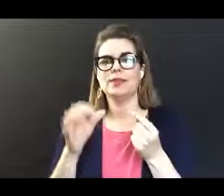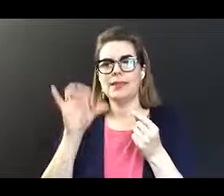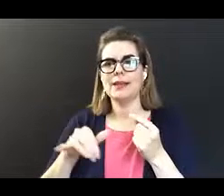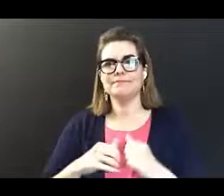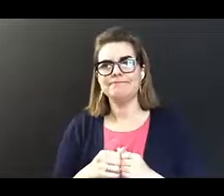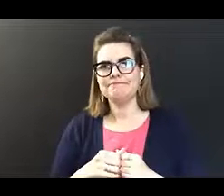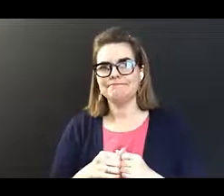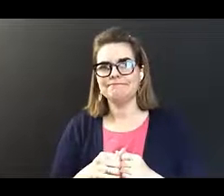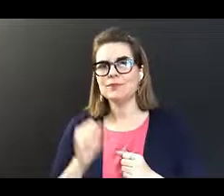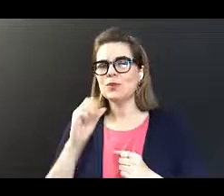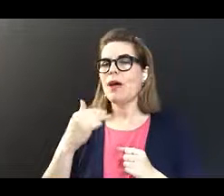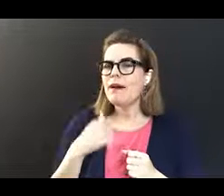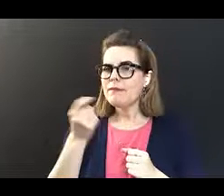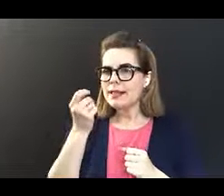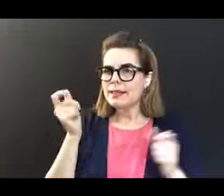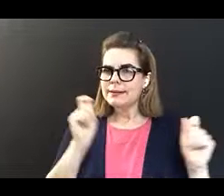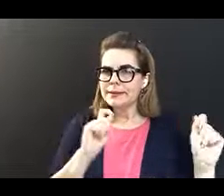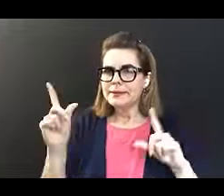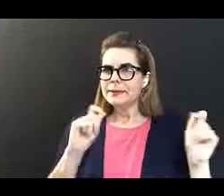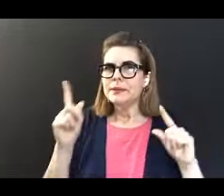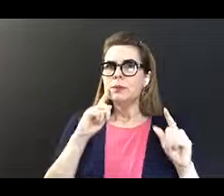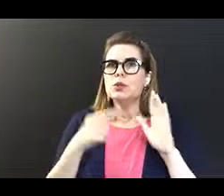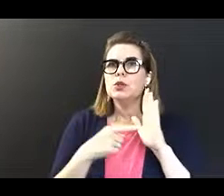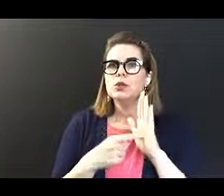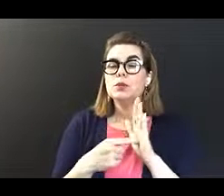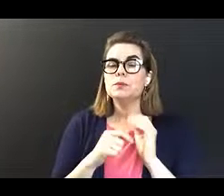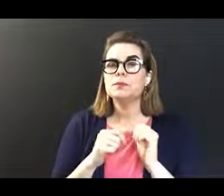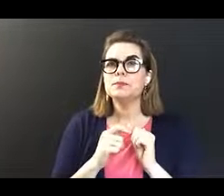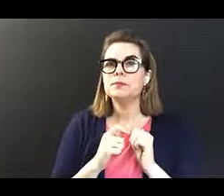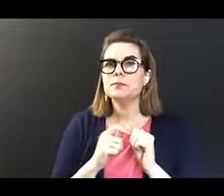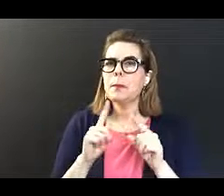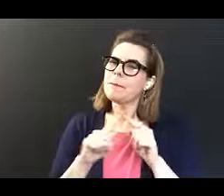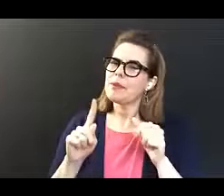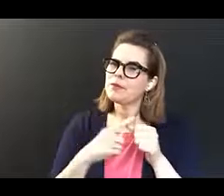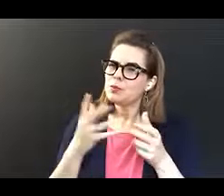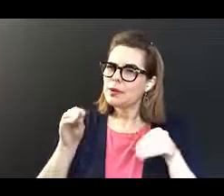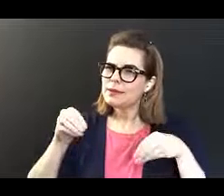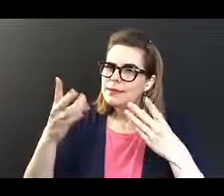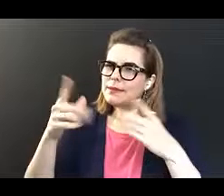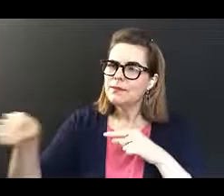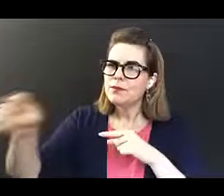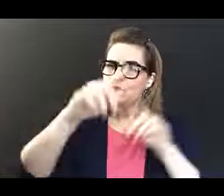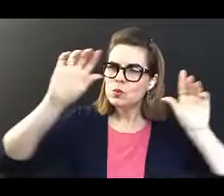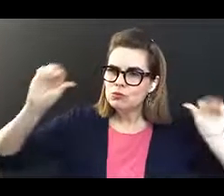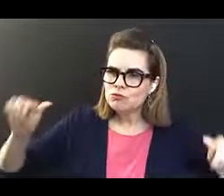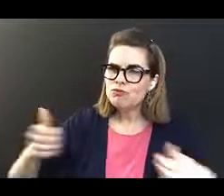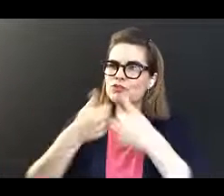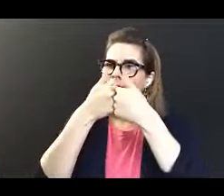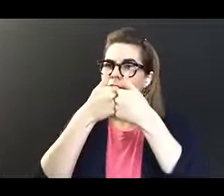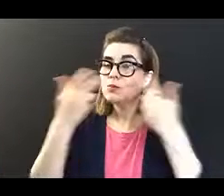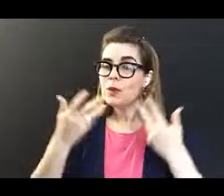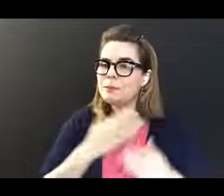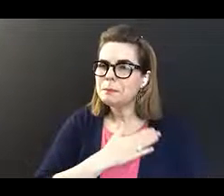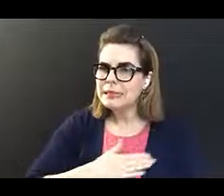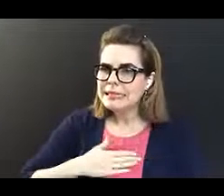there's a little presentation I'm going to do. And I first wanted to just challenge all of you to write something in the chat. And so what I've done is I've